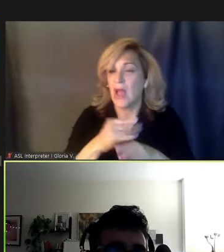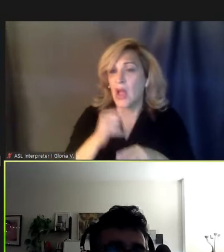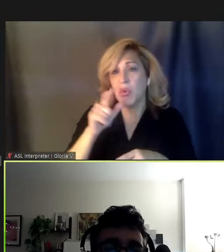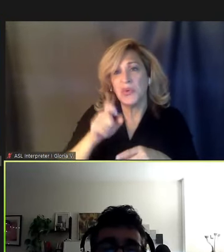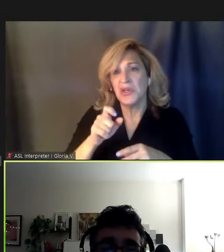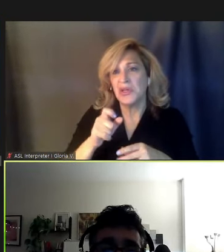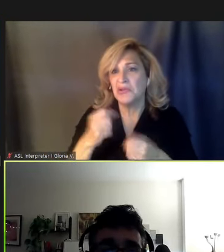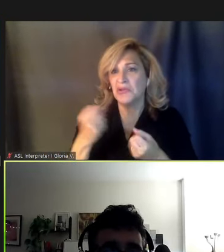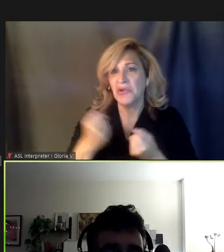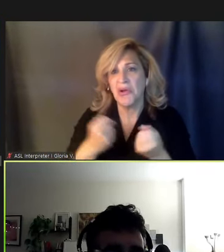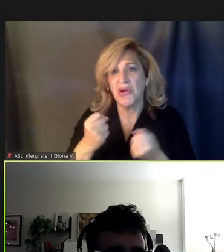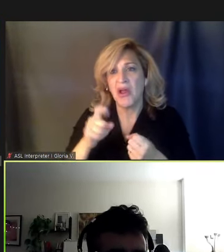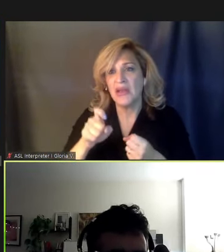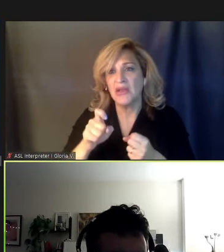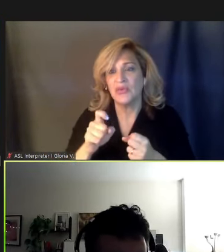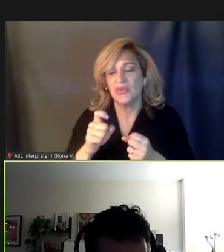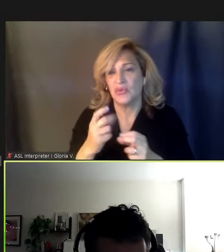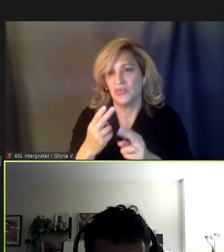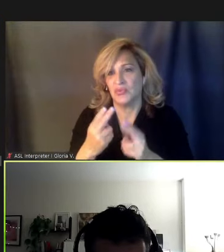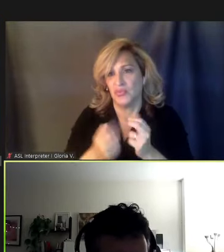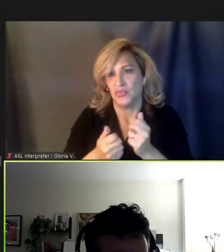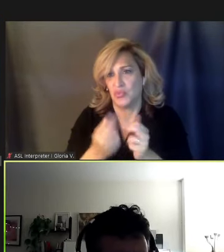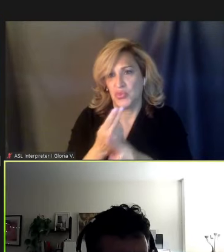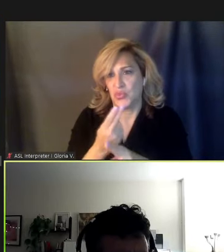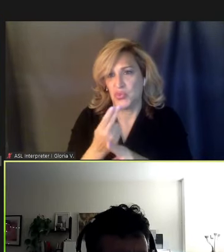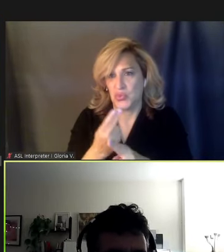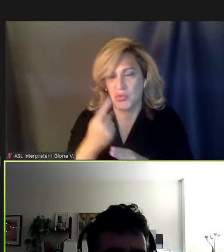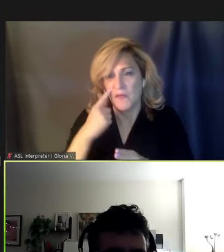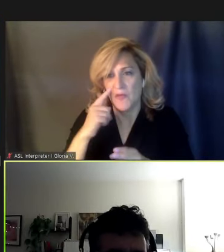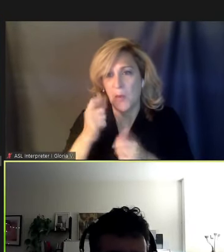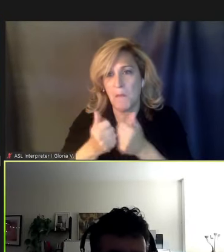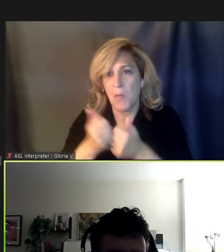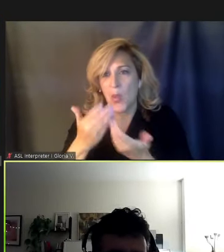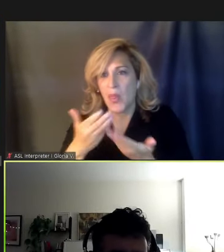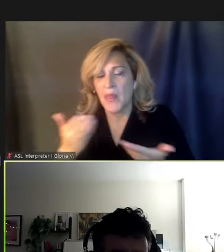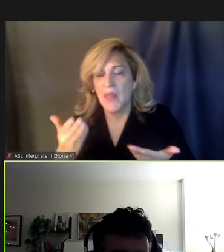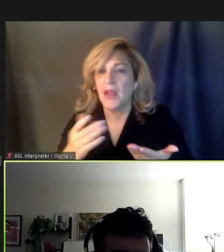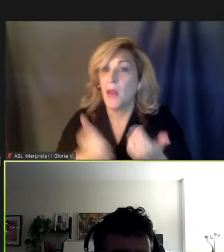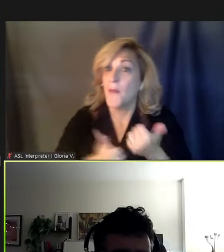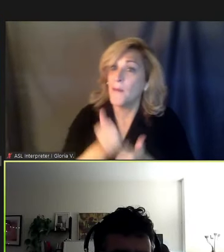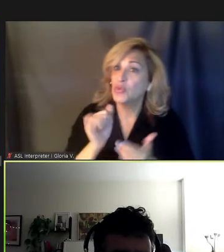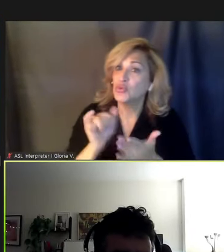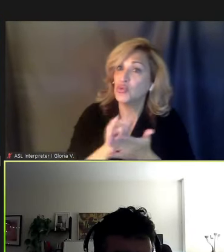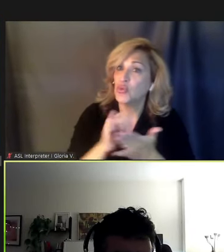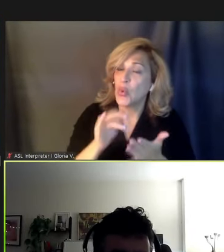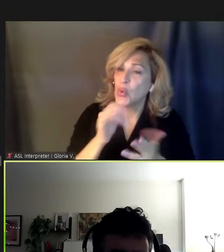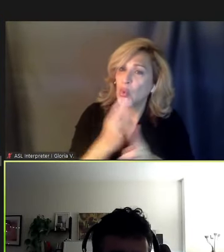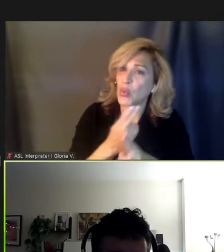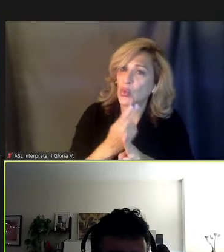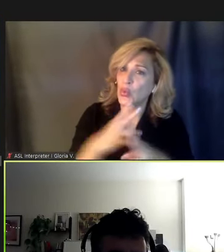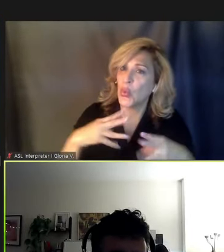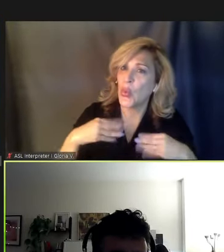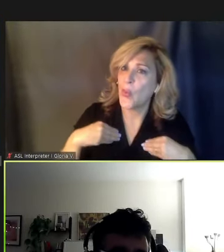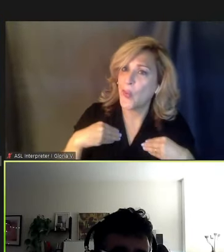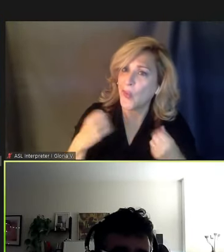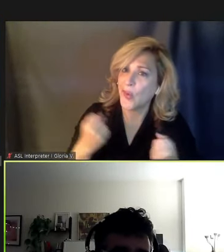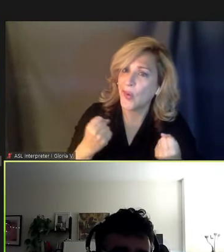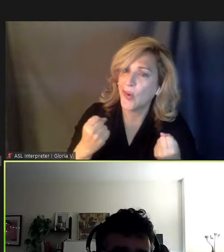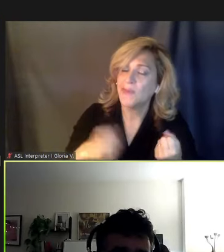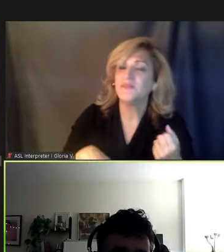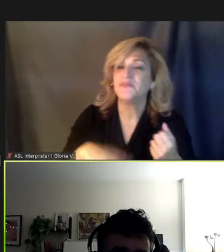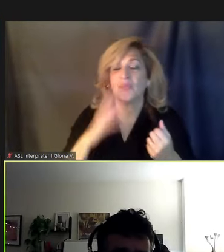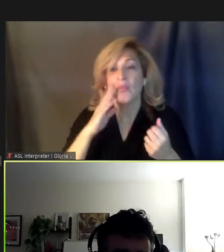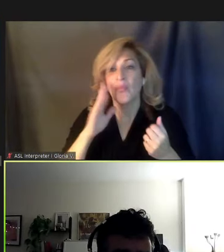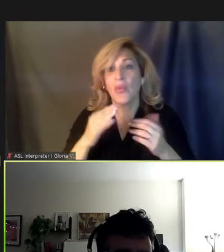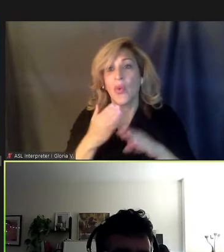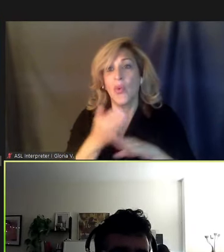New Yorkers don't even own cars. However, our subway is failing us today. Much of the subway signal technology is over